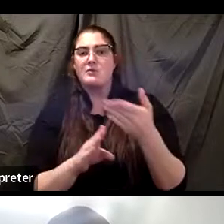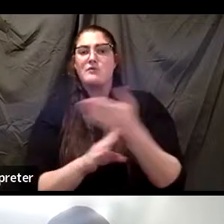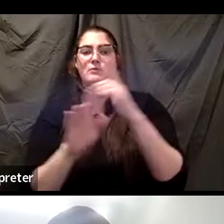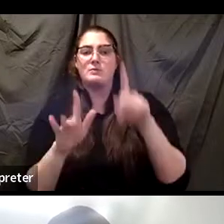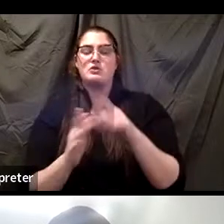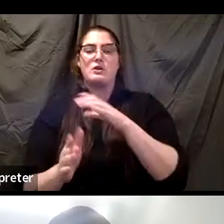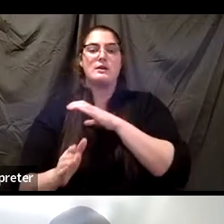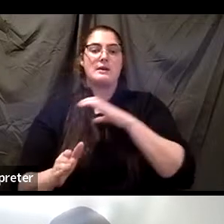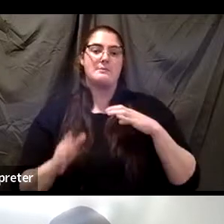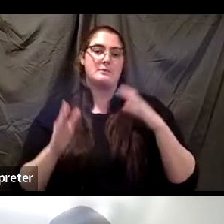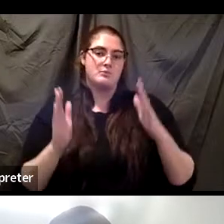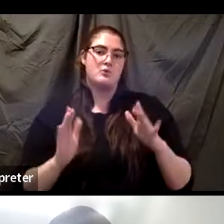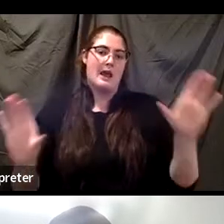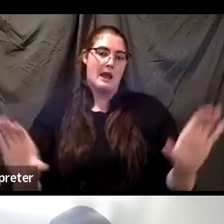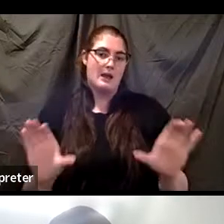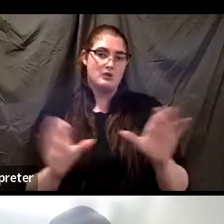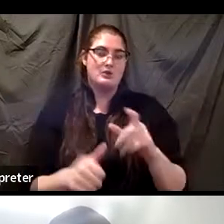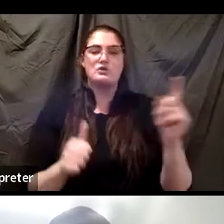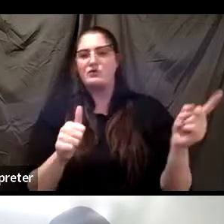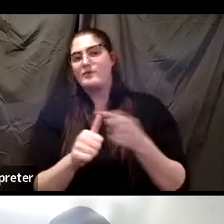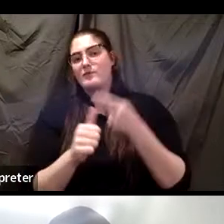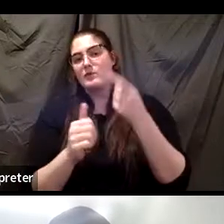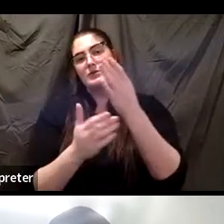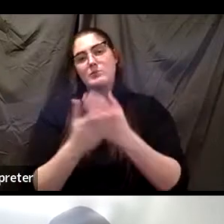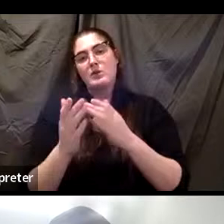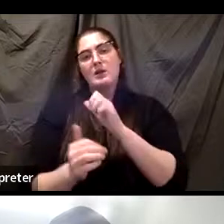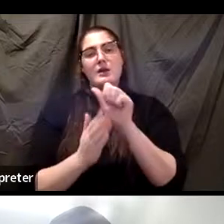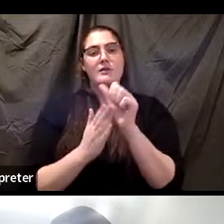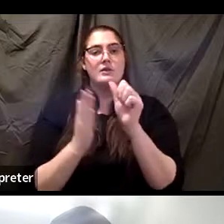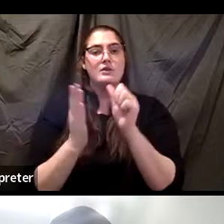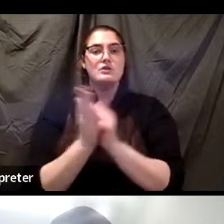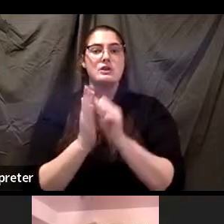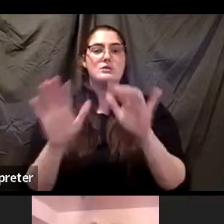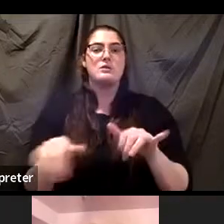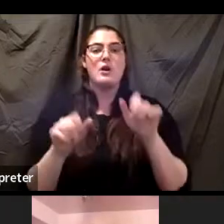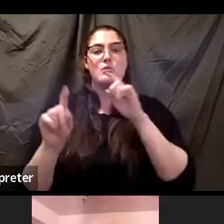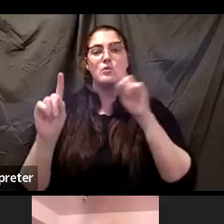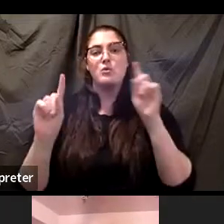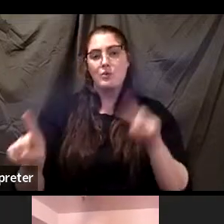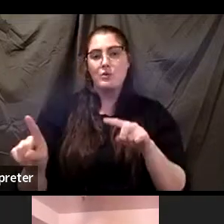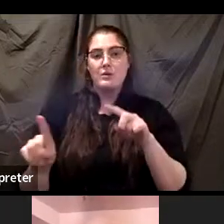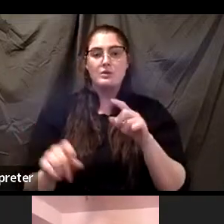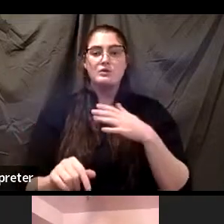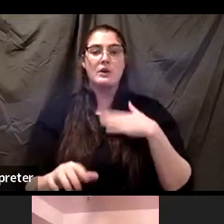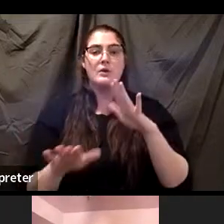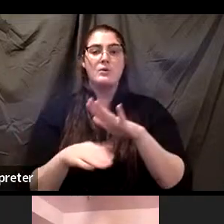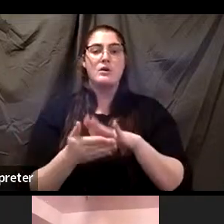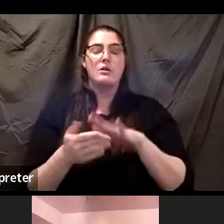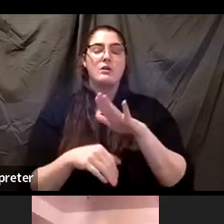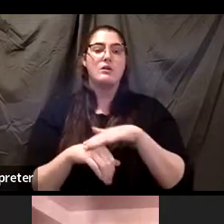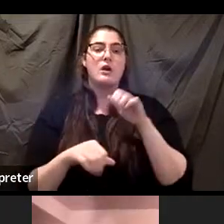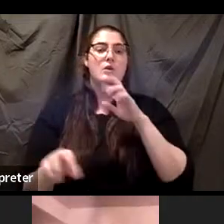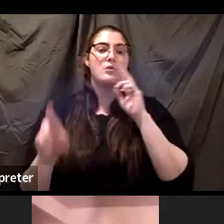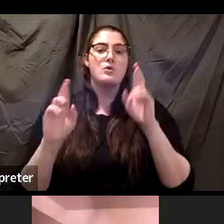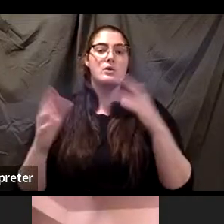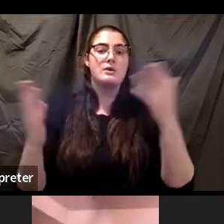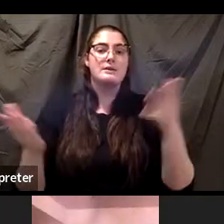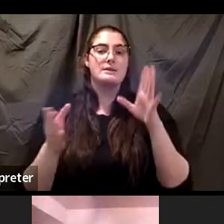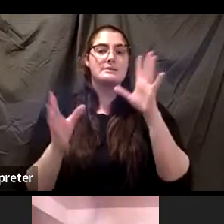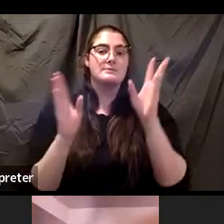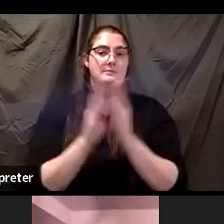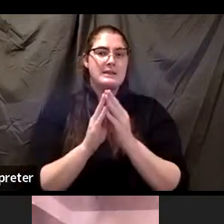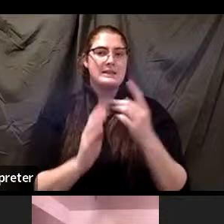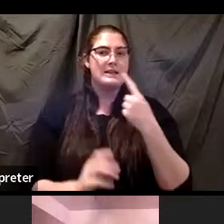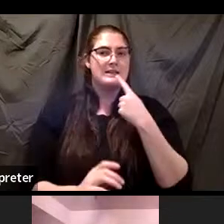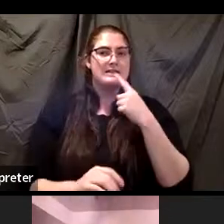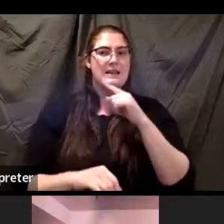actions. So the first part of our agenda is call to order and roll call. So I'll call to order this meeting. I